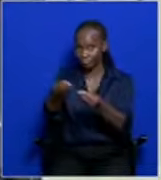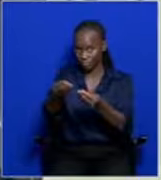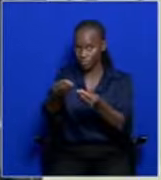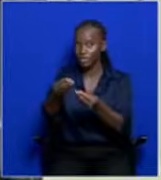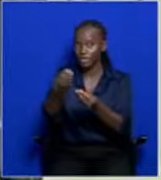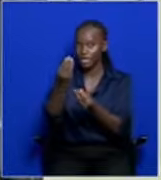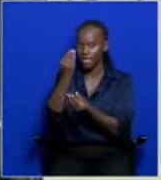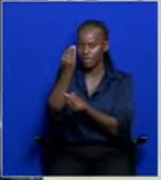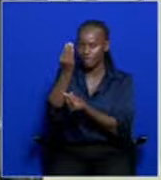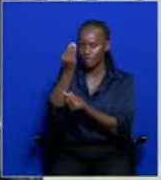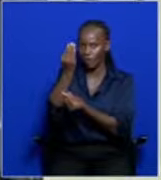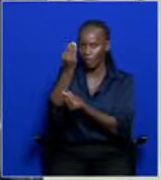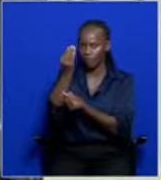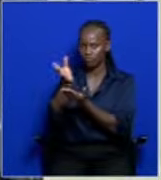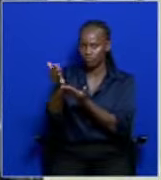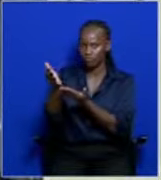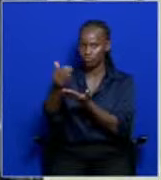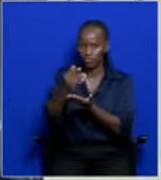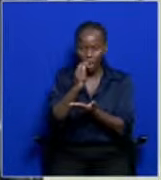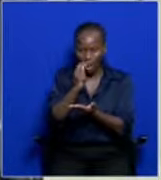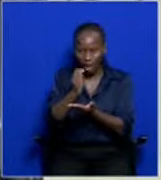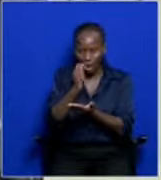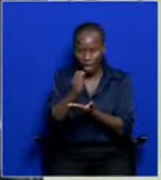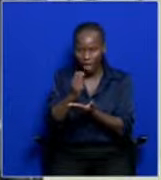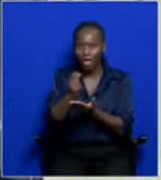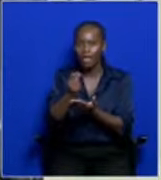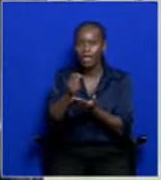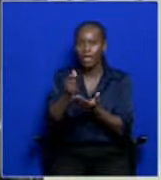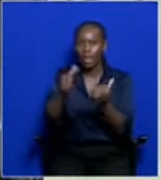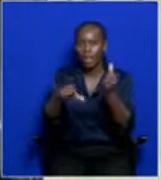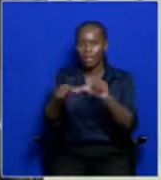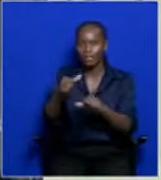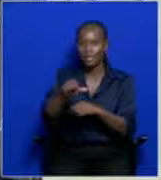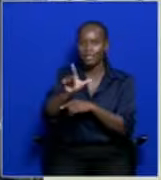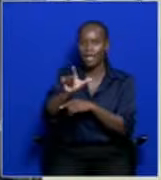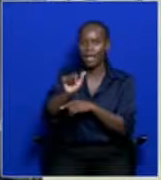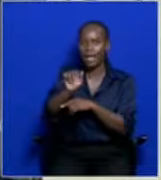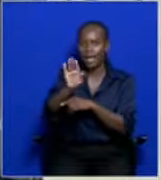was happening here. It is not